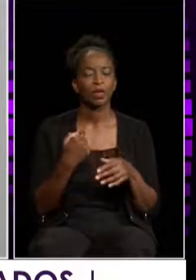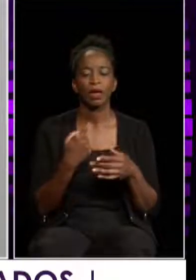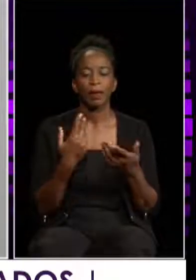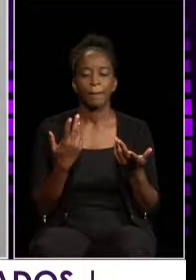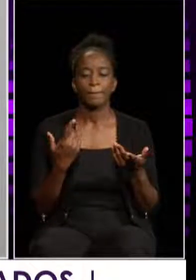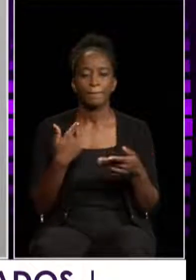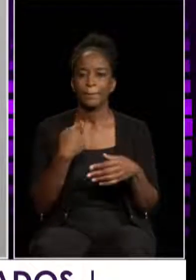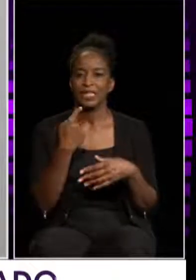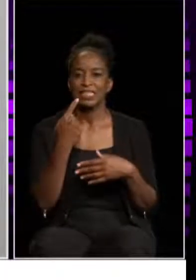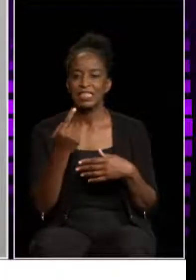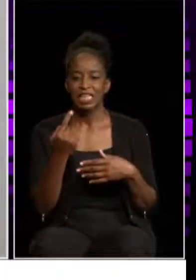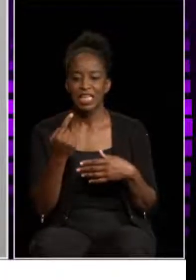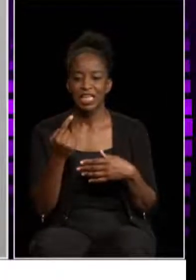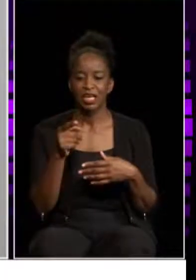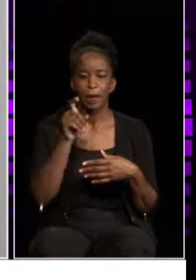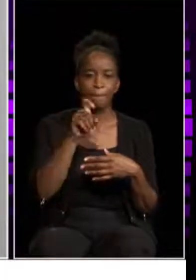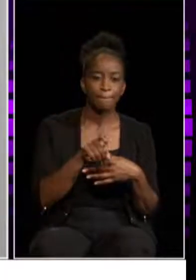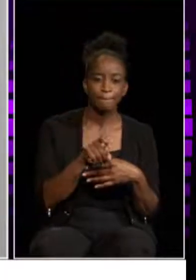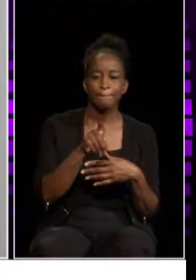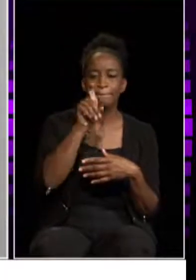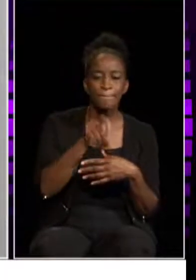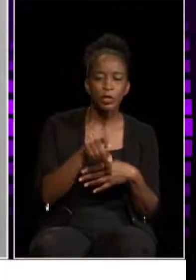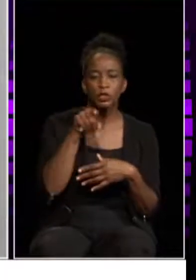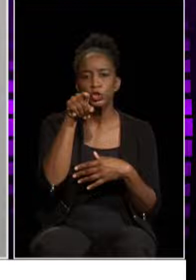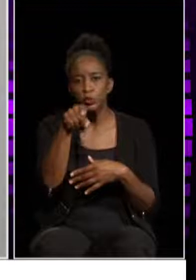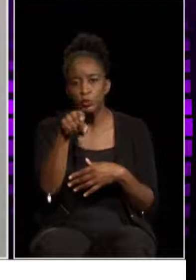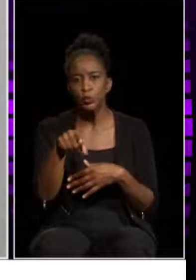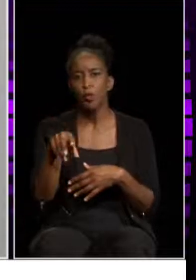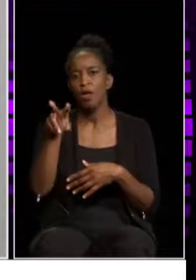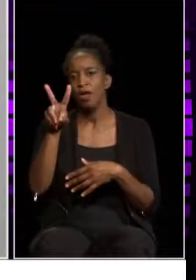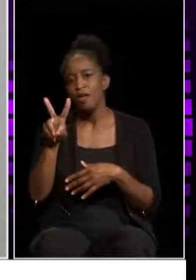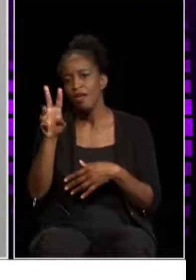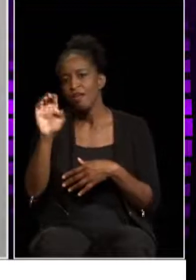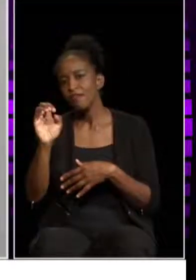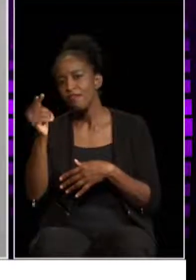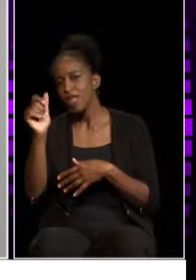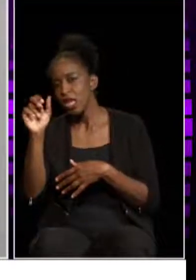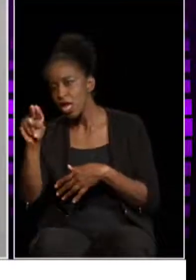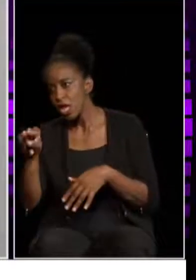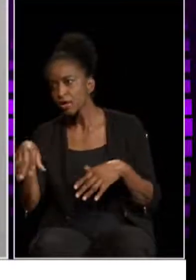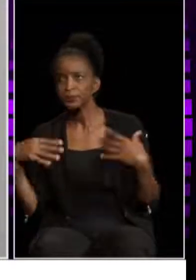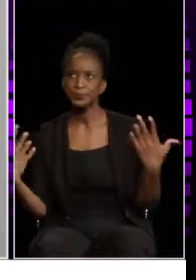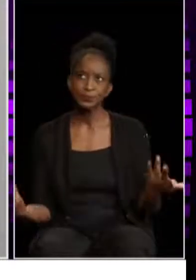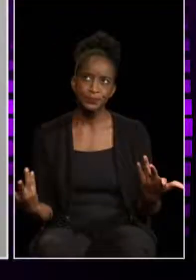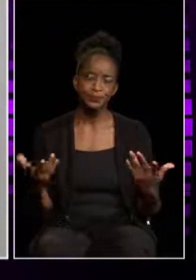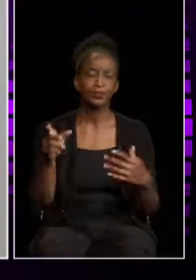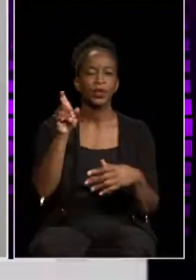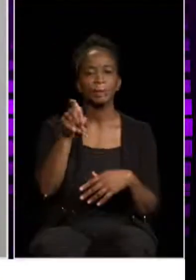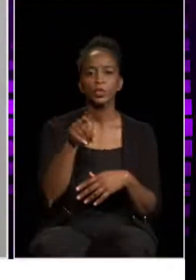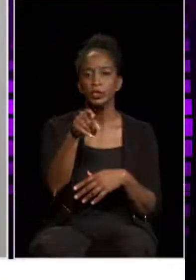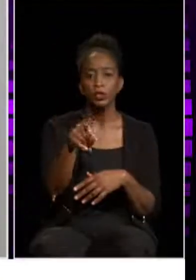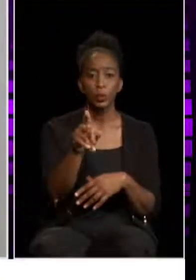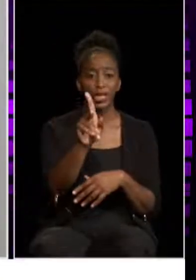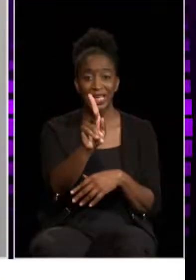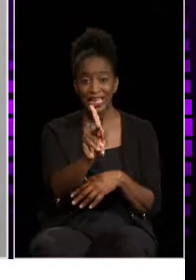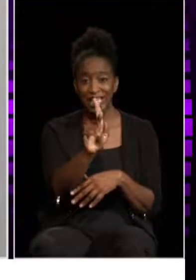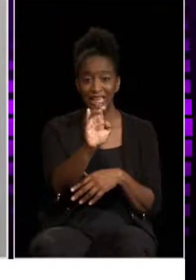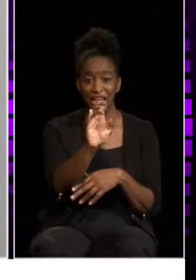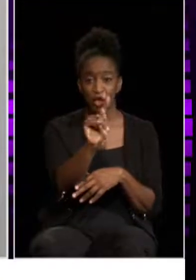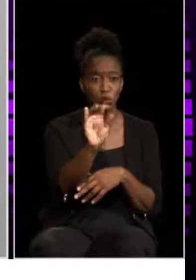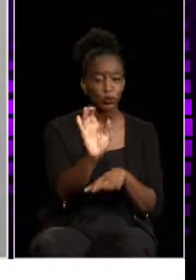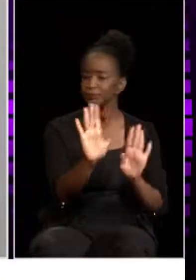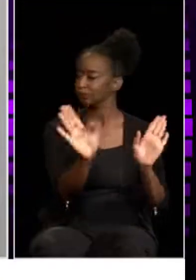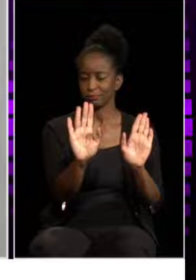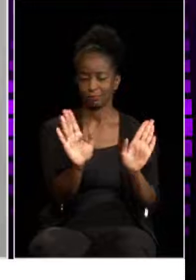particular diet, whether you are vegan, whether you decide you want to do keto to lose weight, but just a healthy